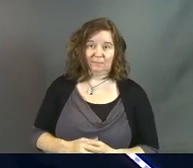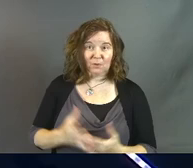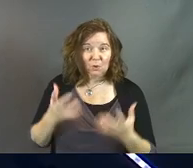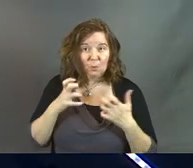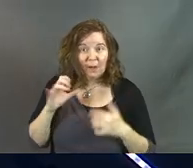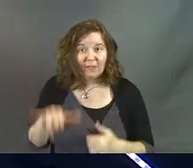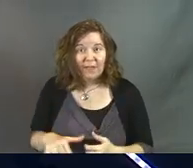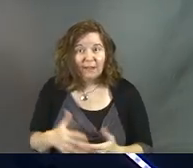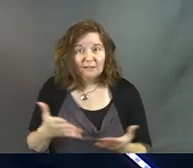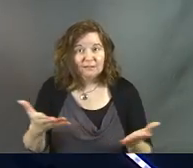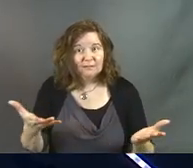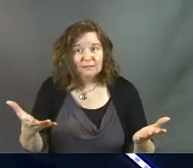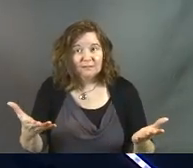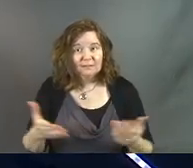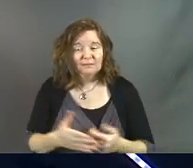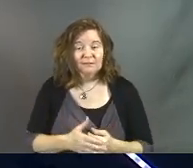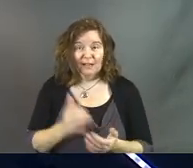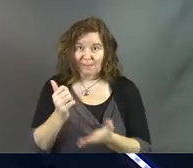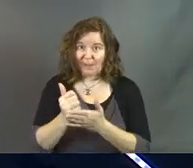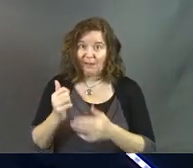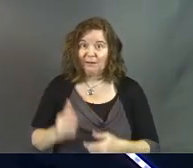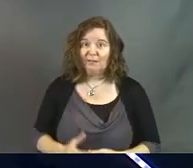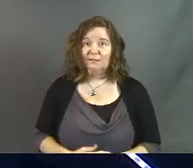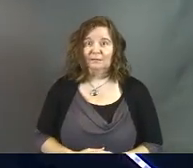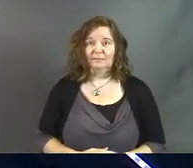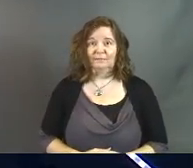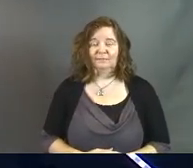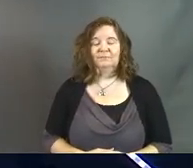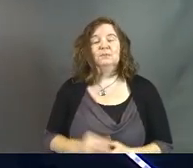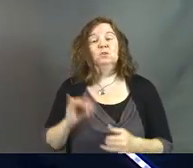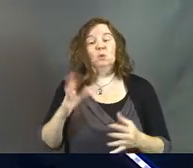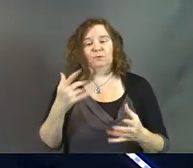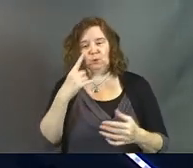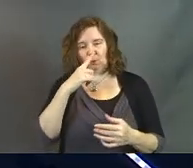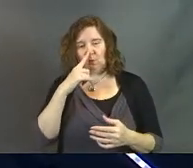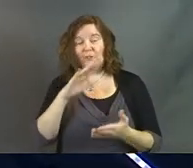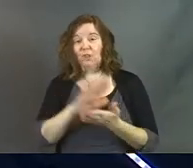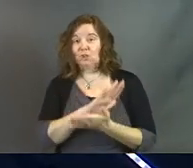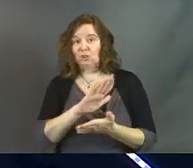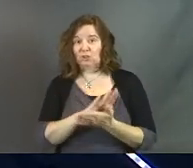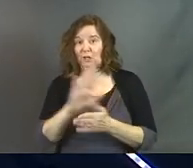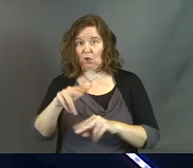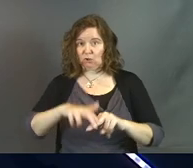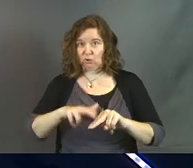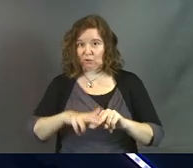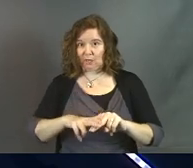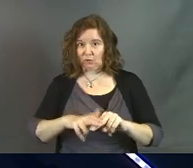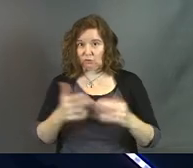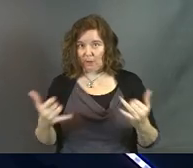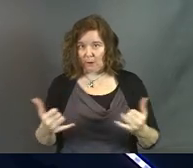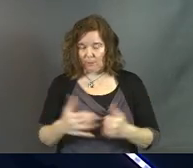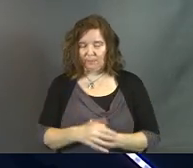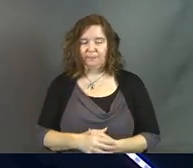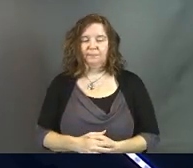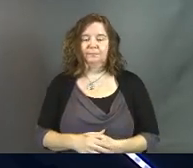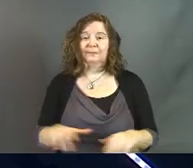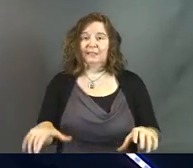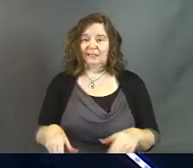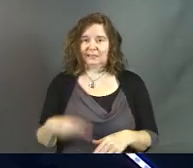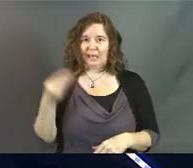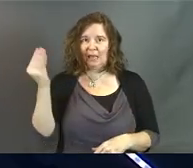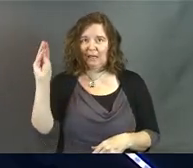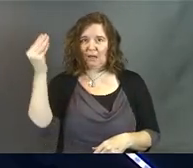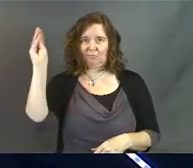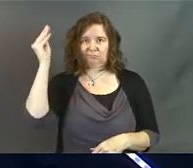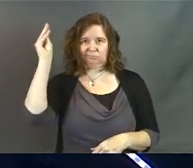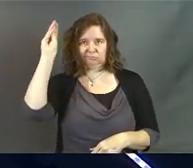Don't you want that? Amen? So if you would, there's a sheet on your chairs right now. Take that out,